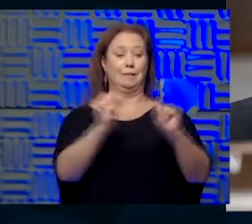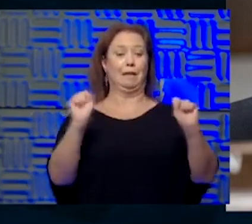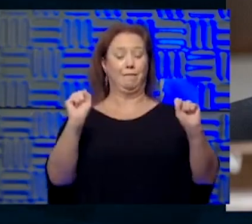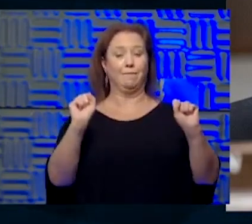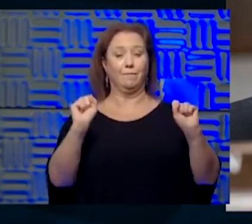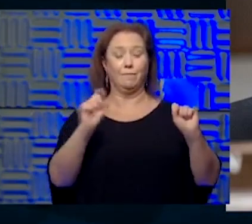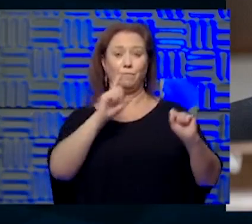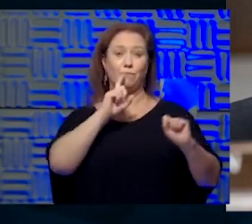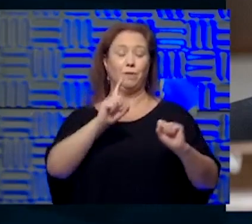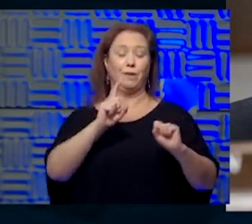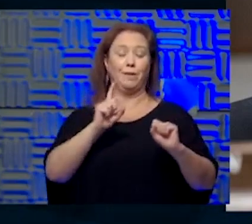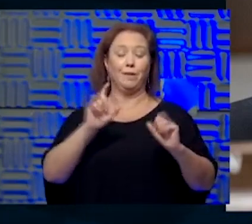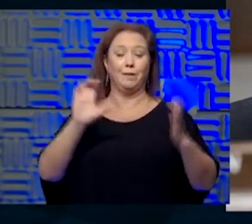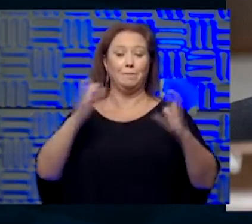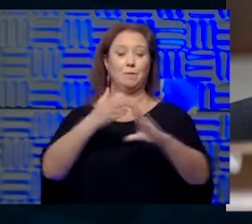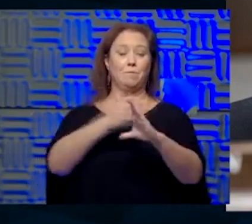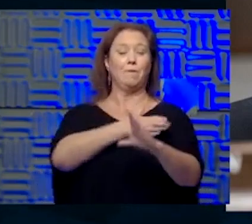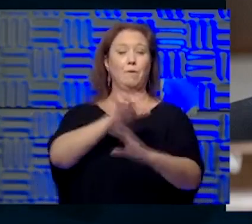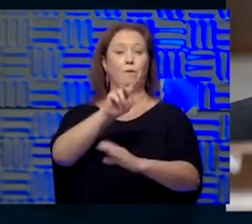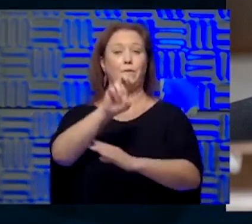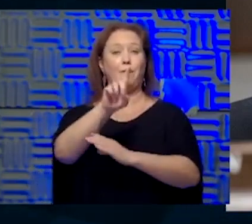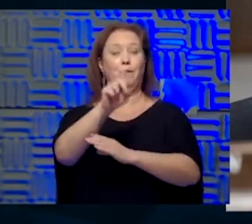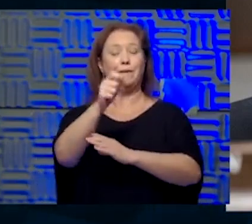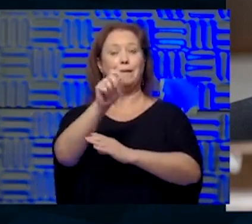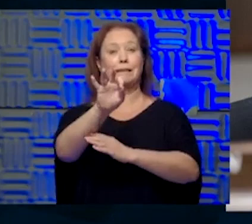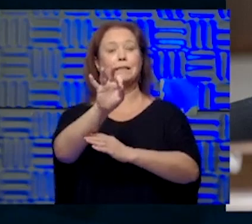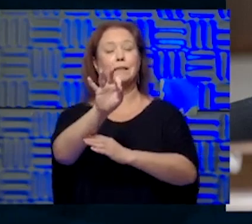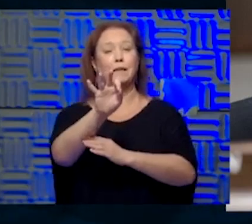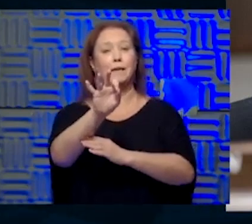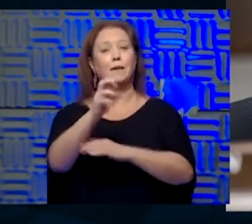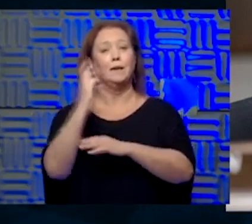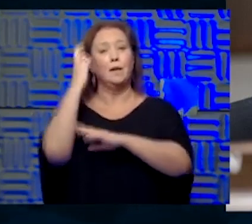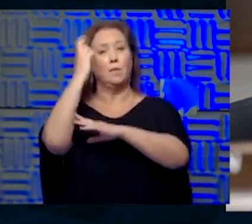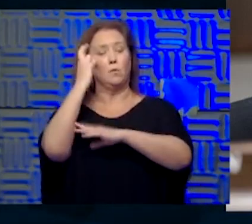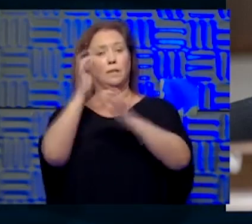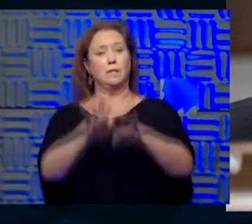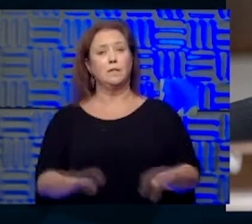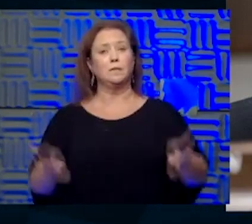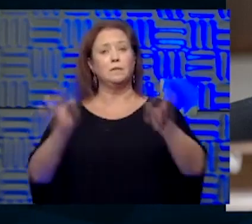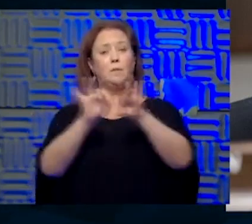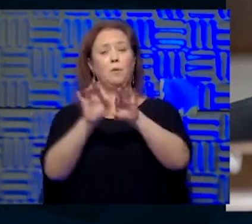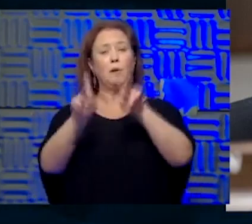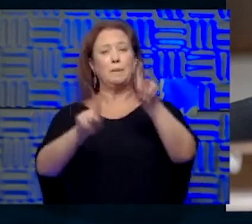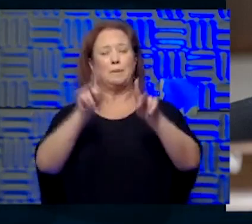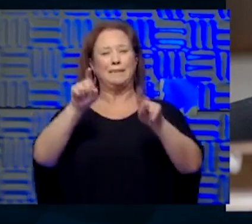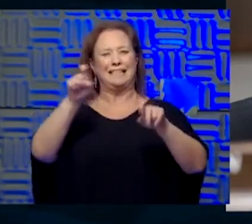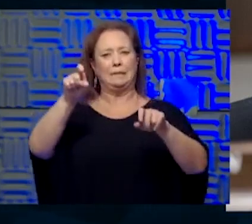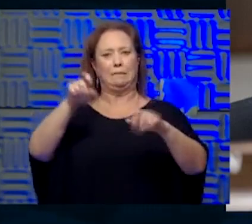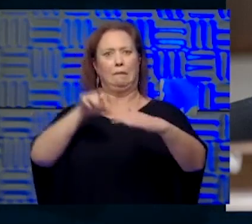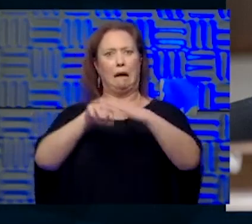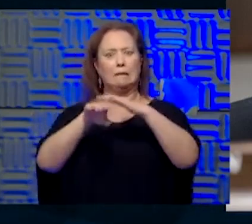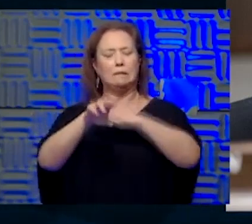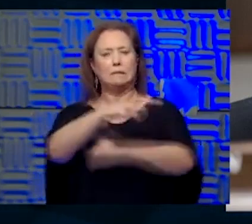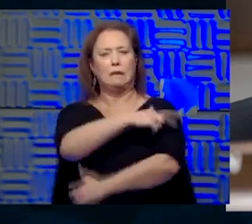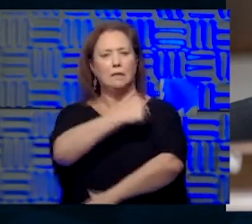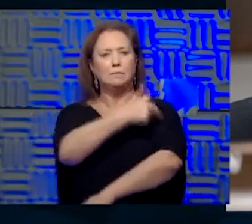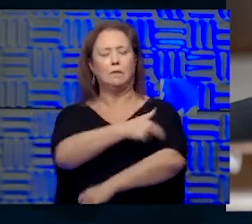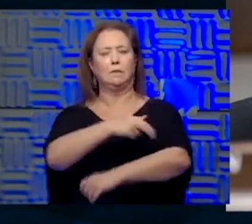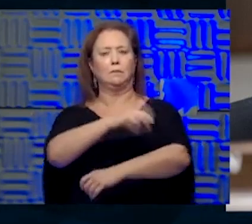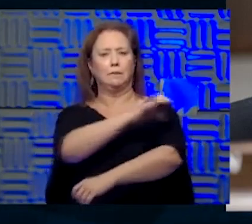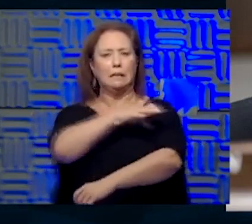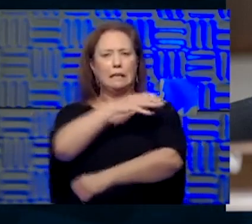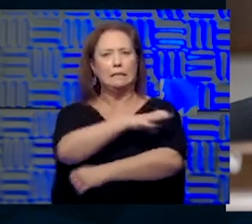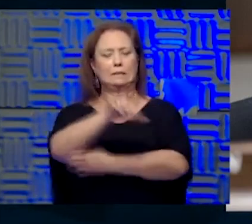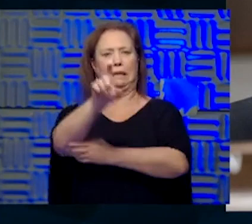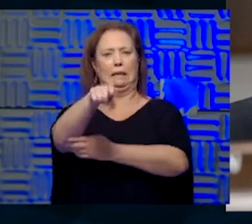than even before COVID-19. And the reason that is important, people need to access health care. It is important